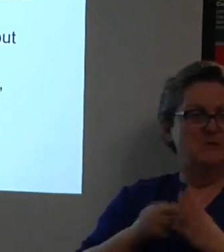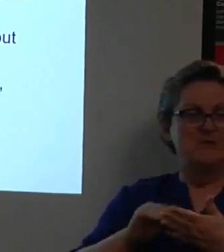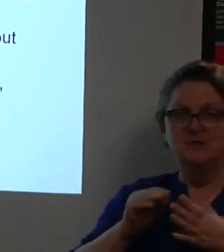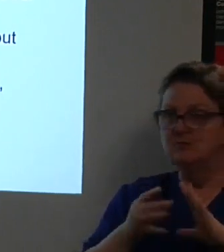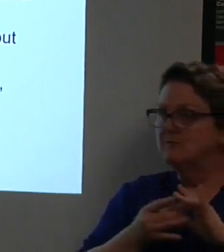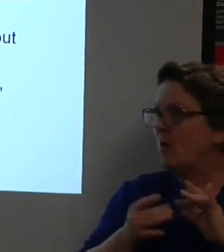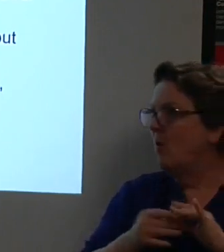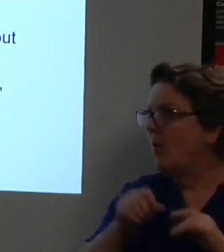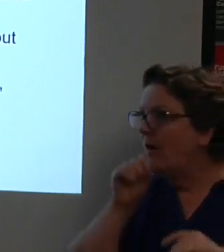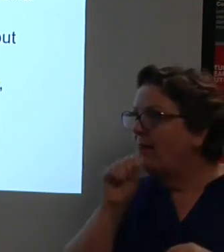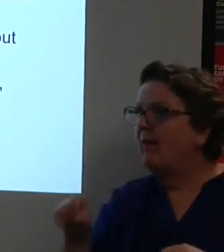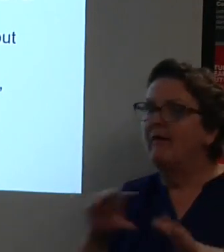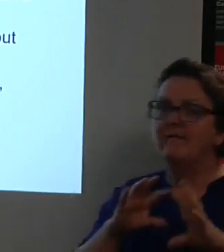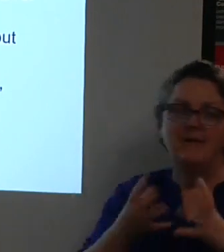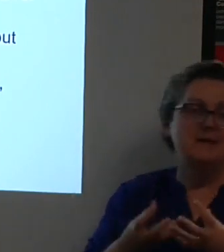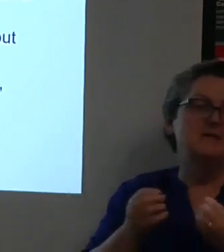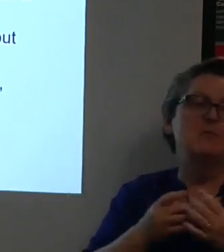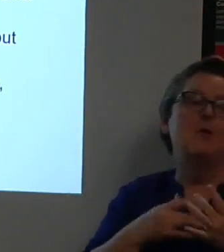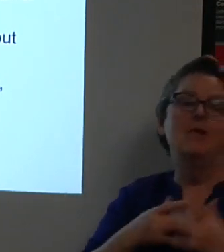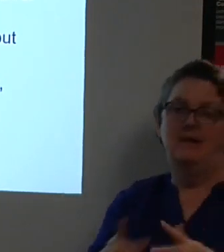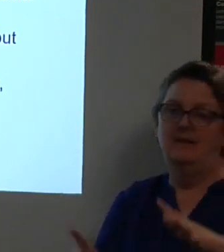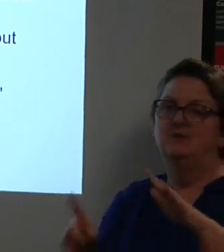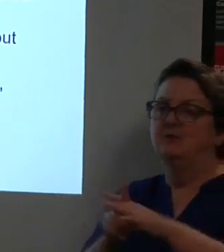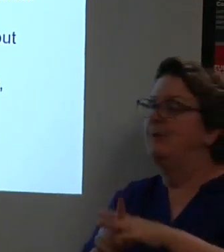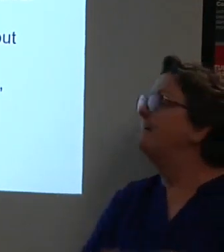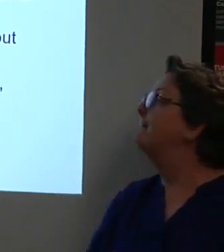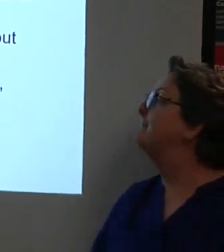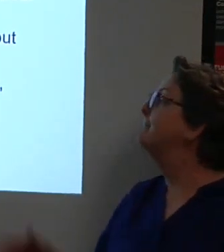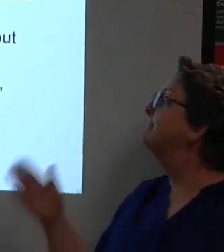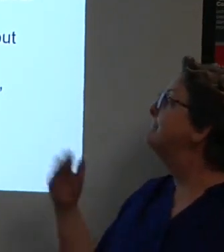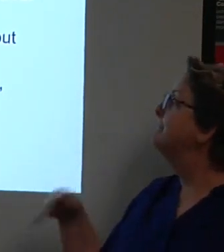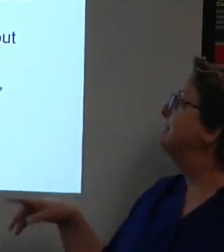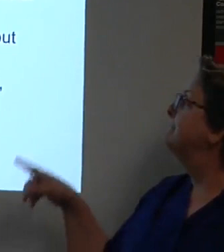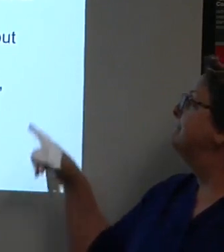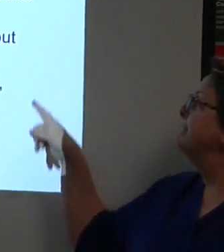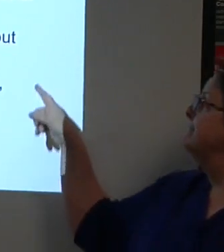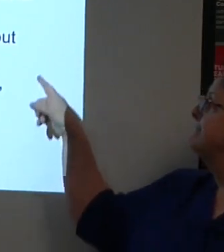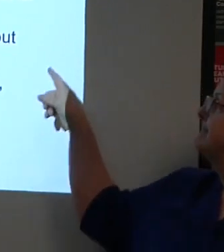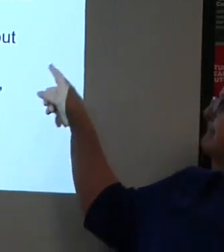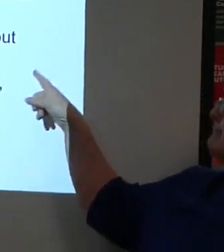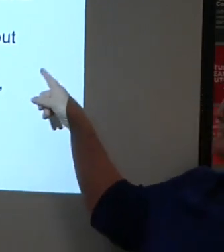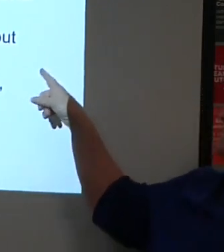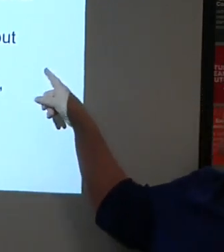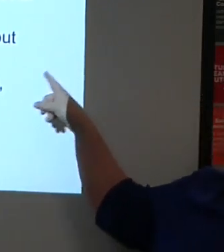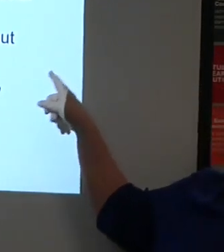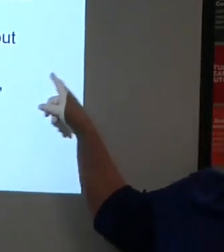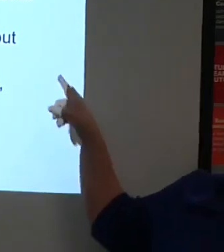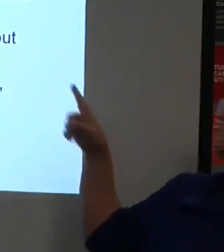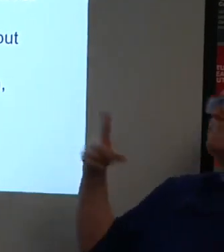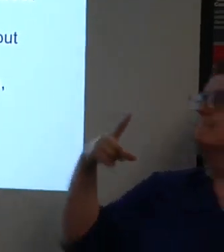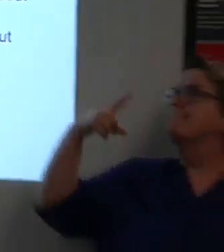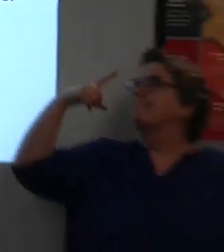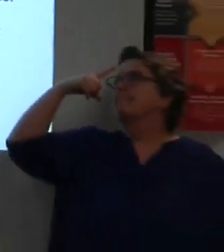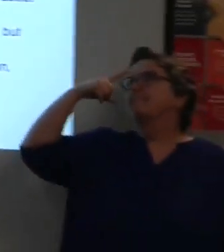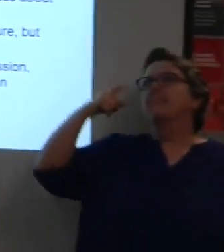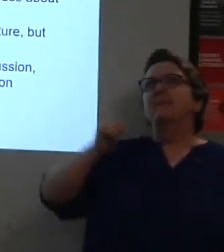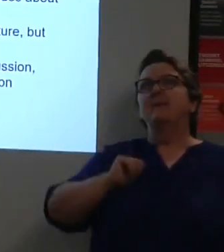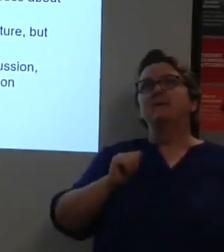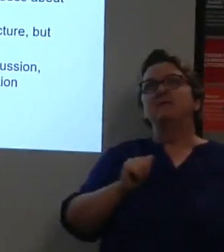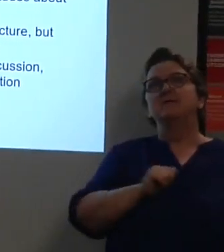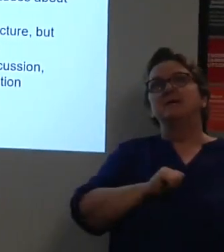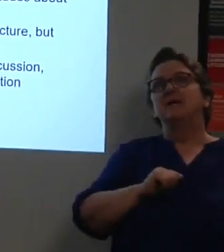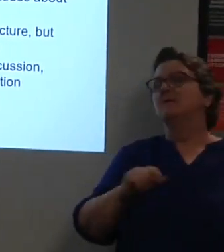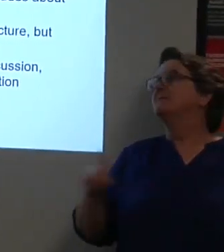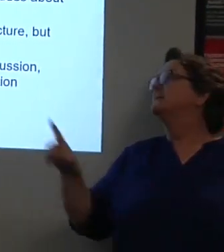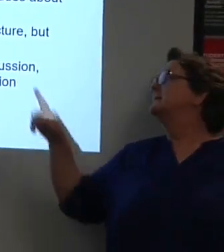class more, and they actually are more likely to show up to class when that happens. We're going to talk about this in terms of thinking of ourselves as teachers, or whether or not that's a